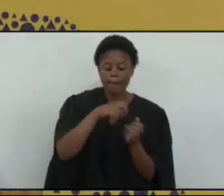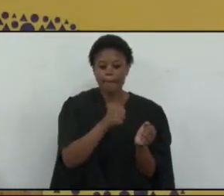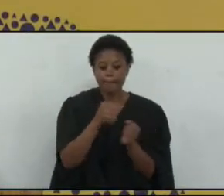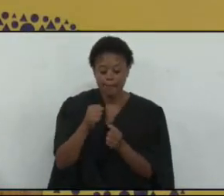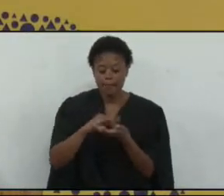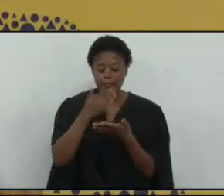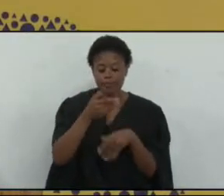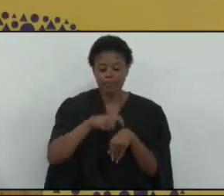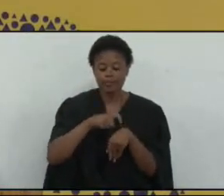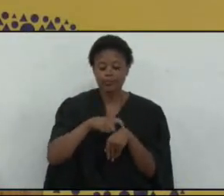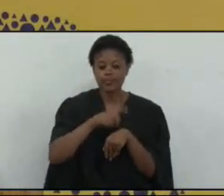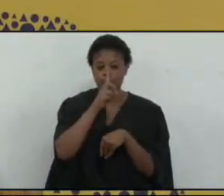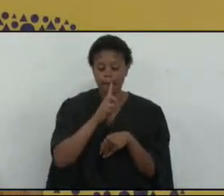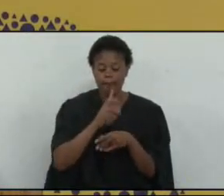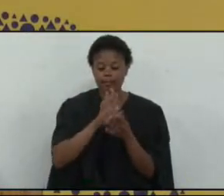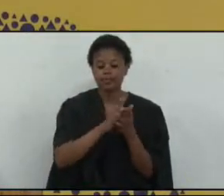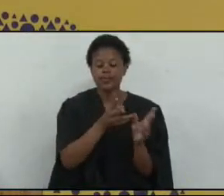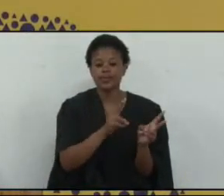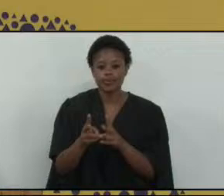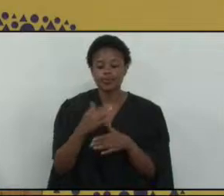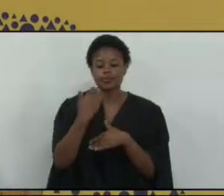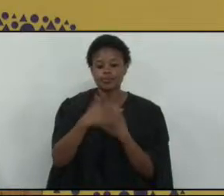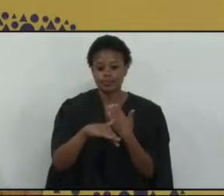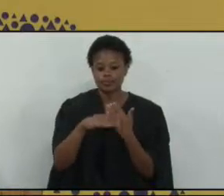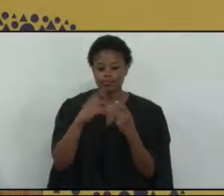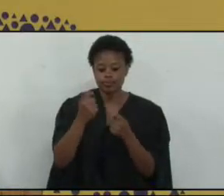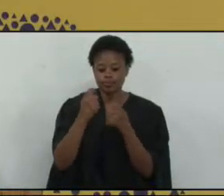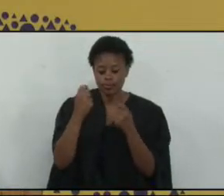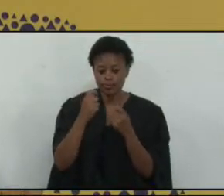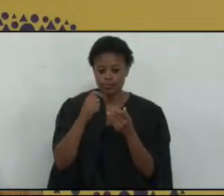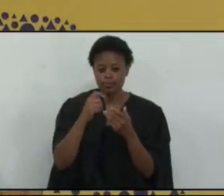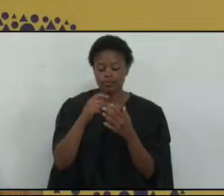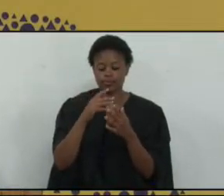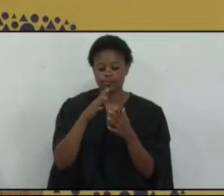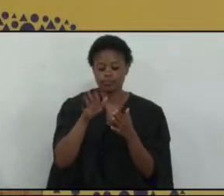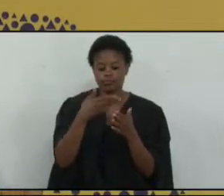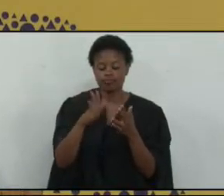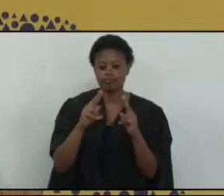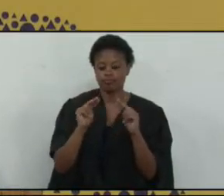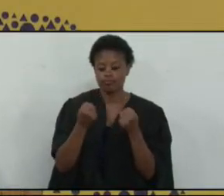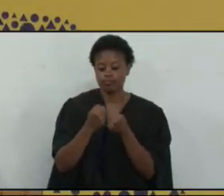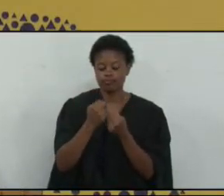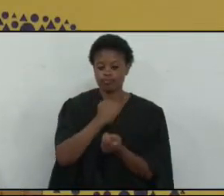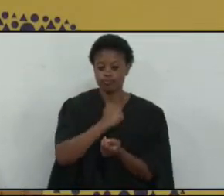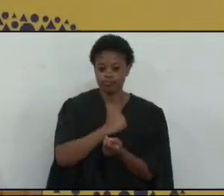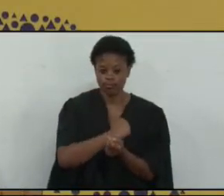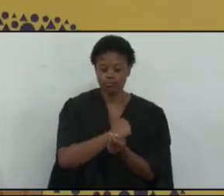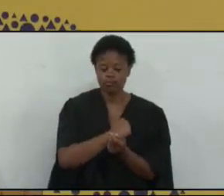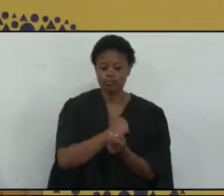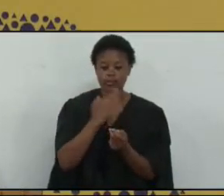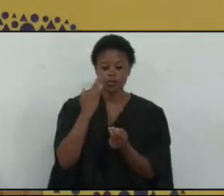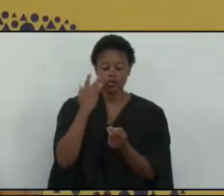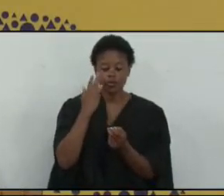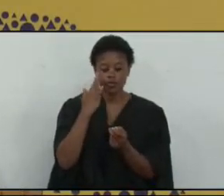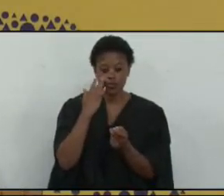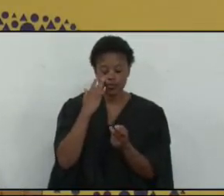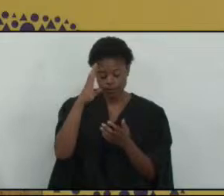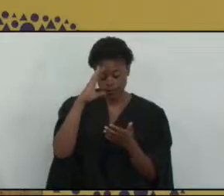of silence, and again at the end of the ceremony after the singing of the national anthem as the academic procession leaves the